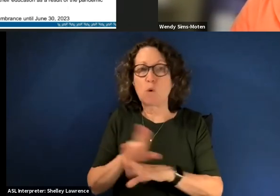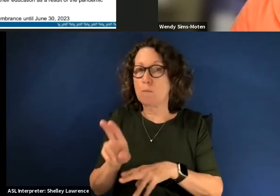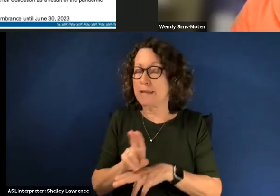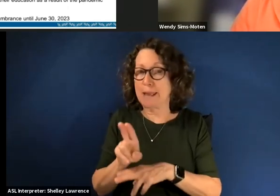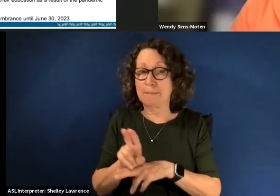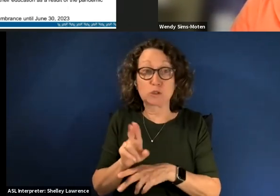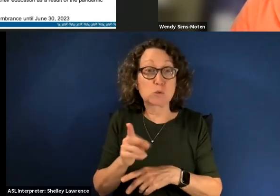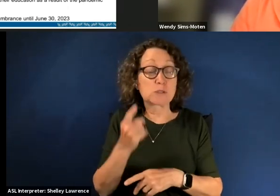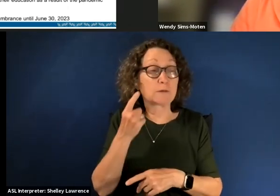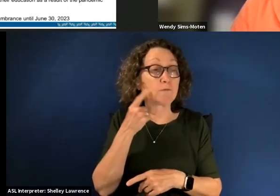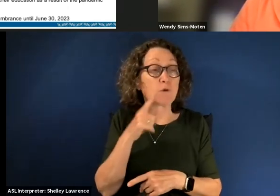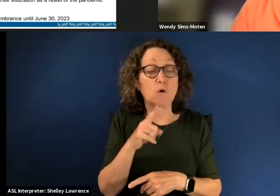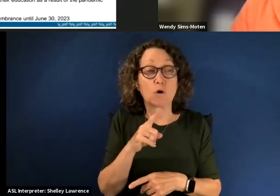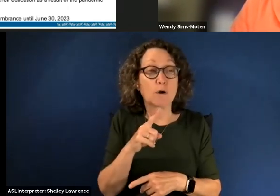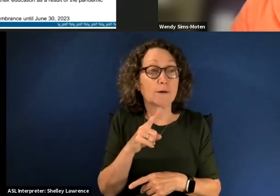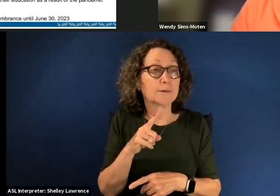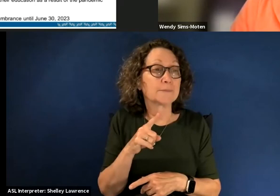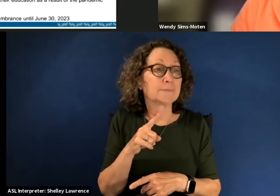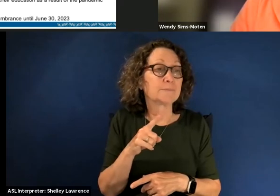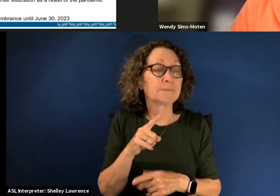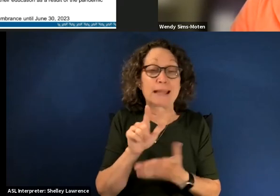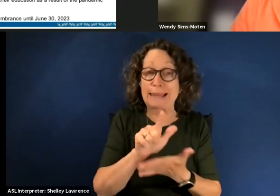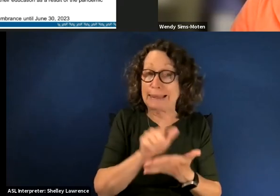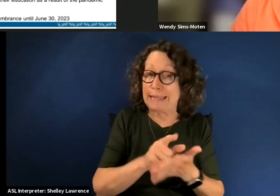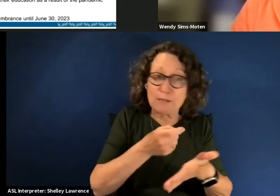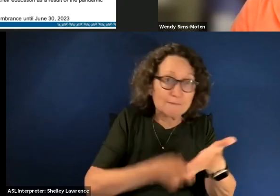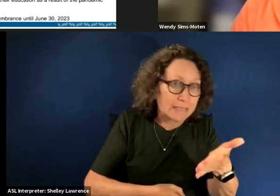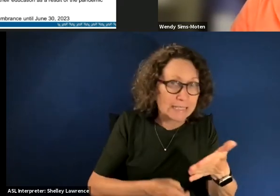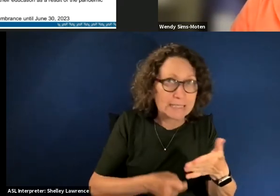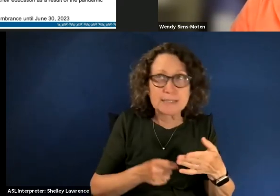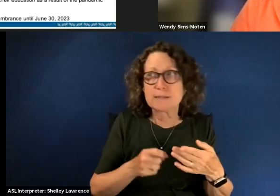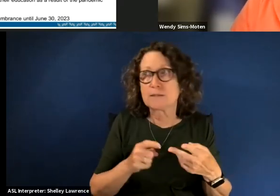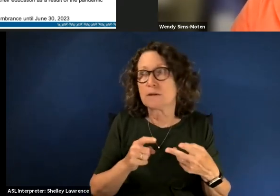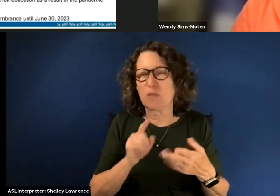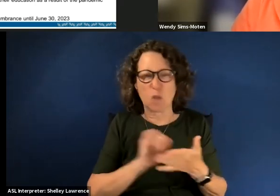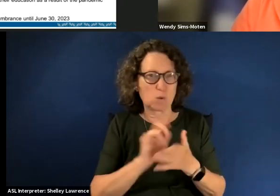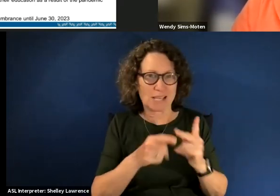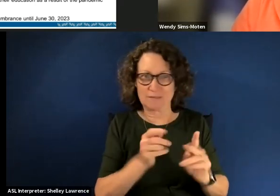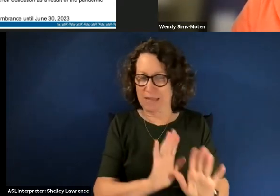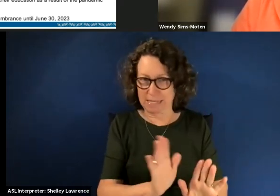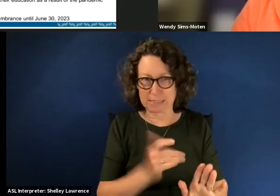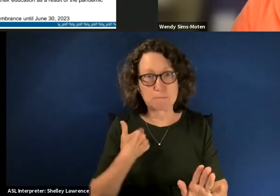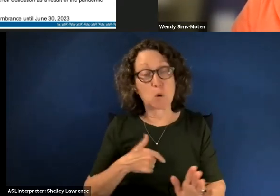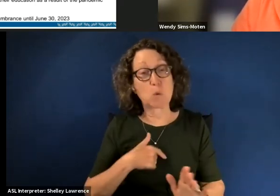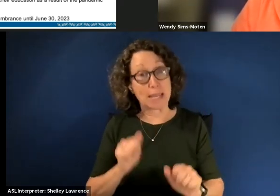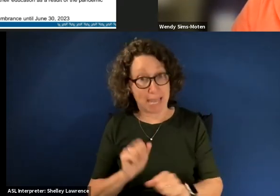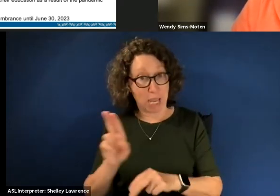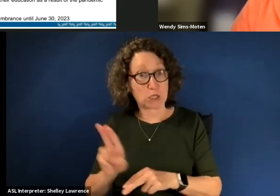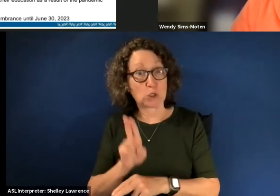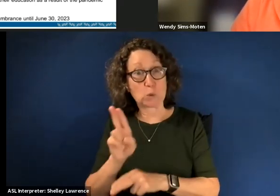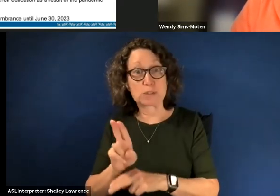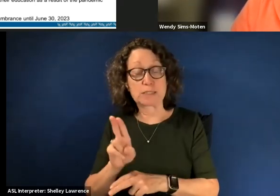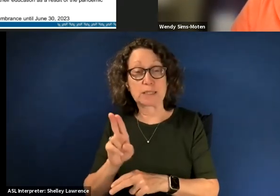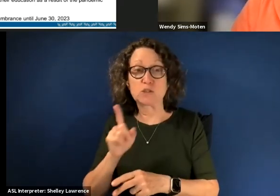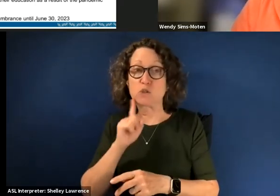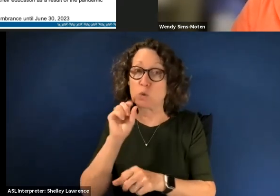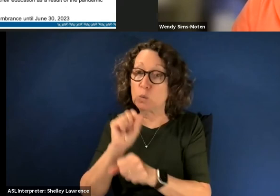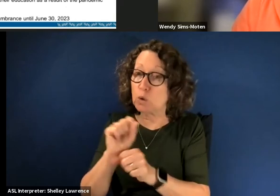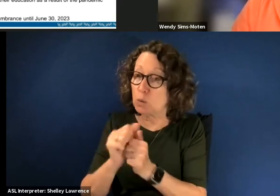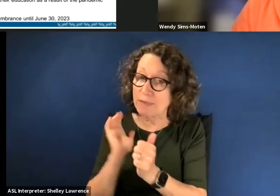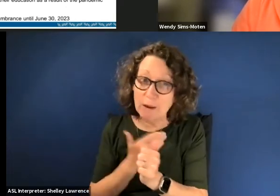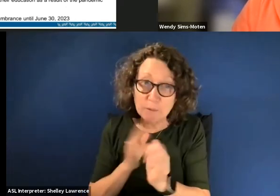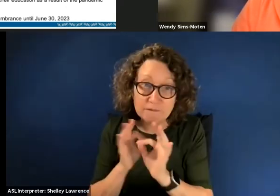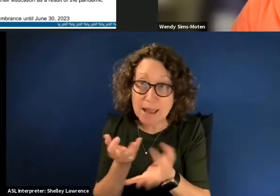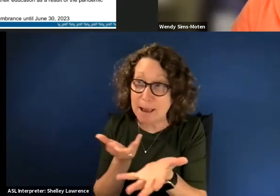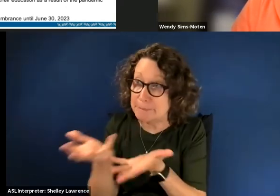to use it for legal fees or those kinds of things, but we can use it to work with our